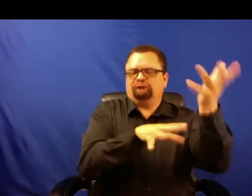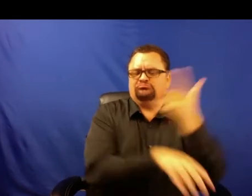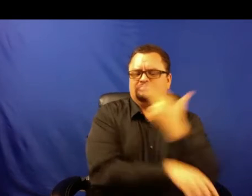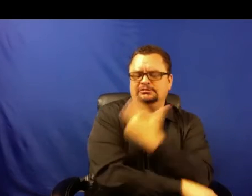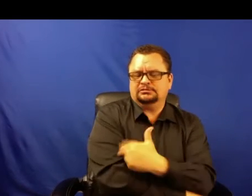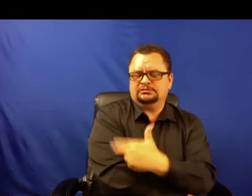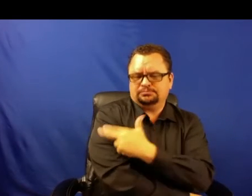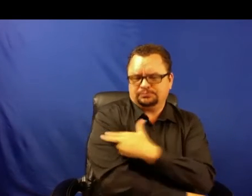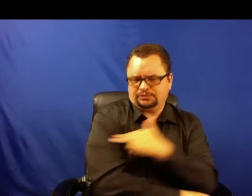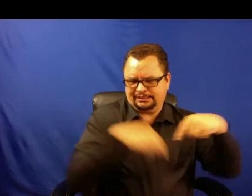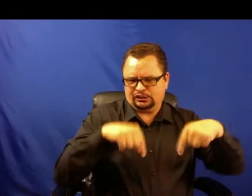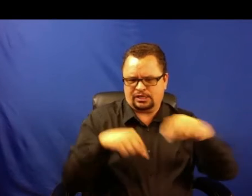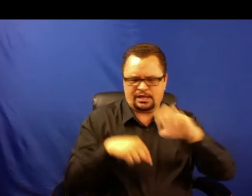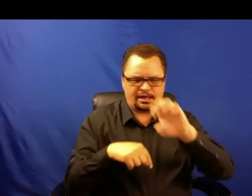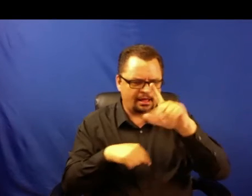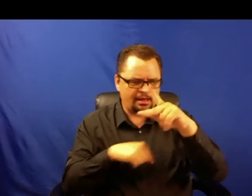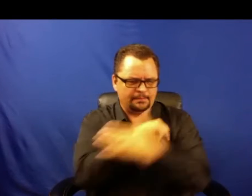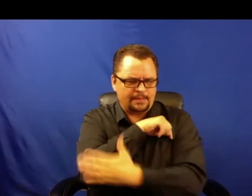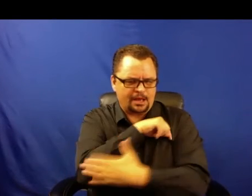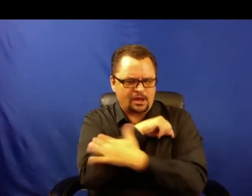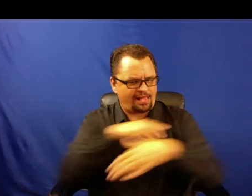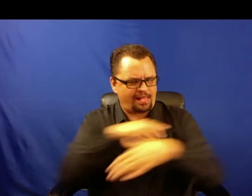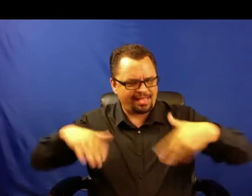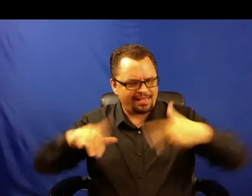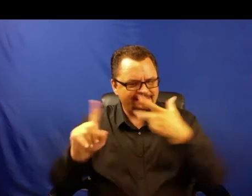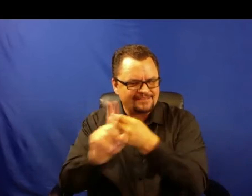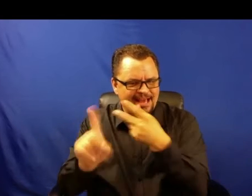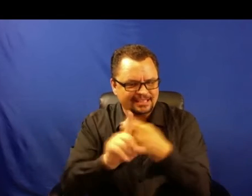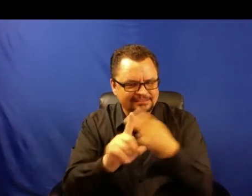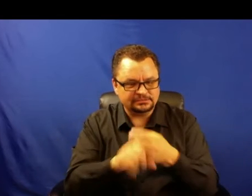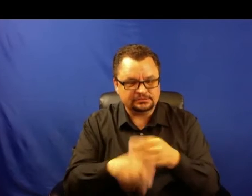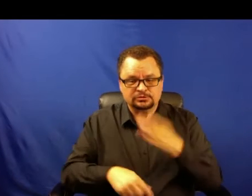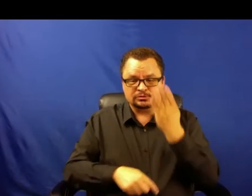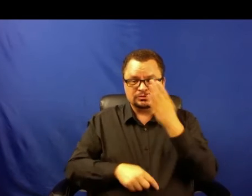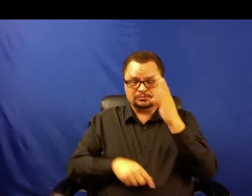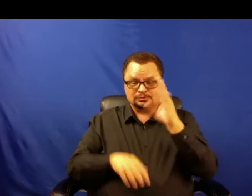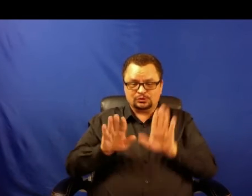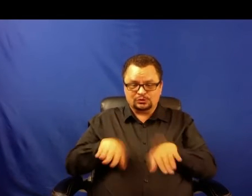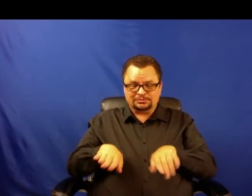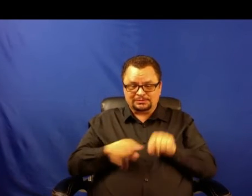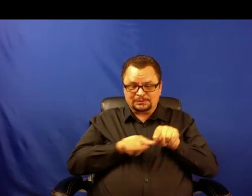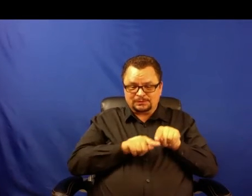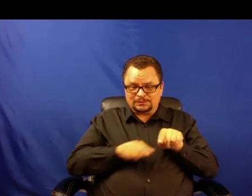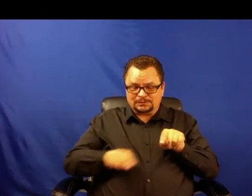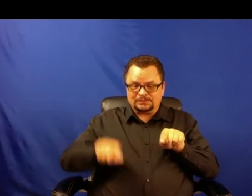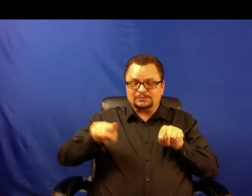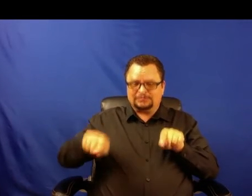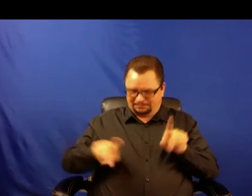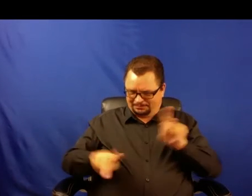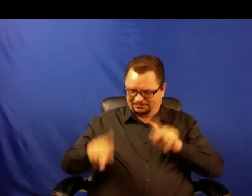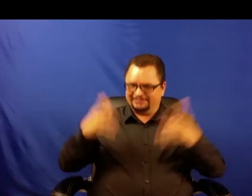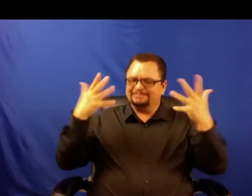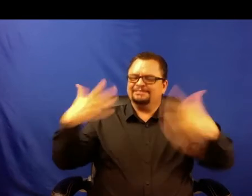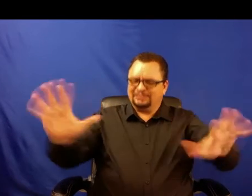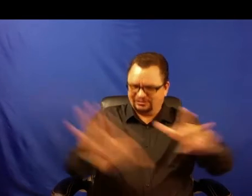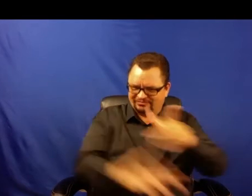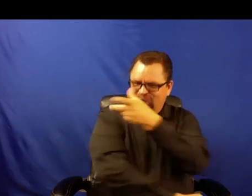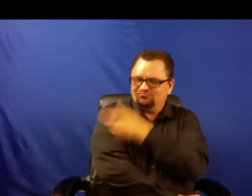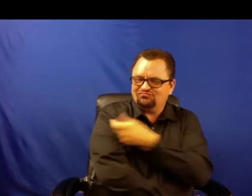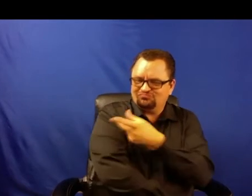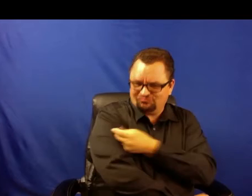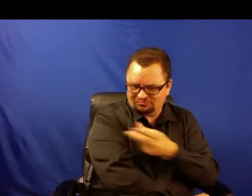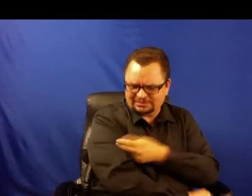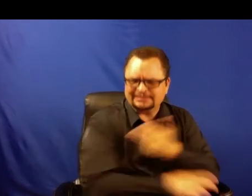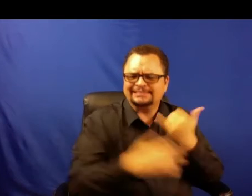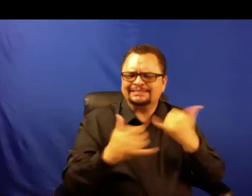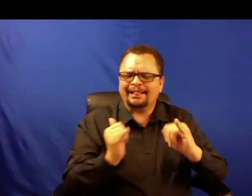line, the blue line, are folks that are fully vaccinated that have been admitted to the hospital. The very right hand of the graph may seem like it